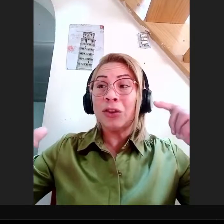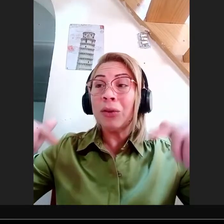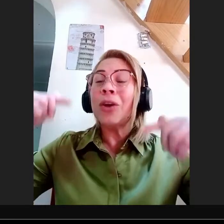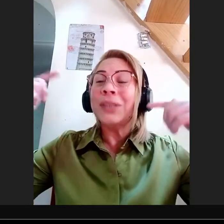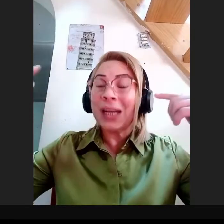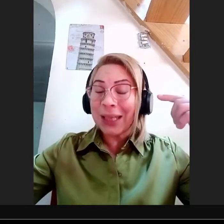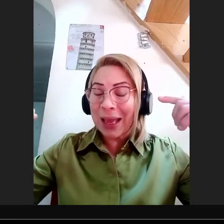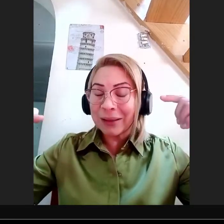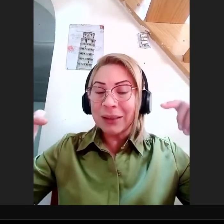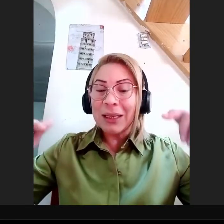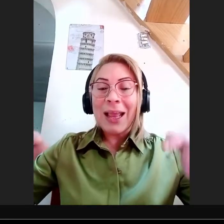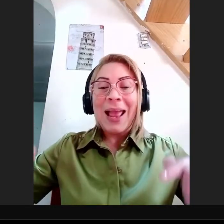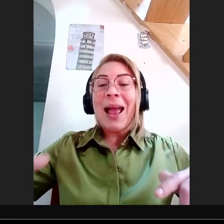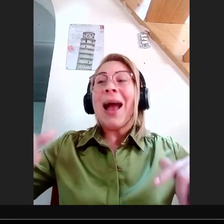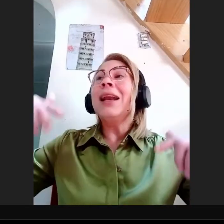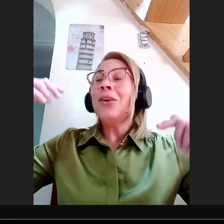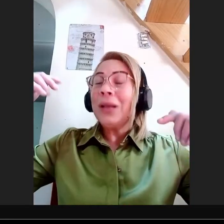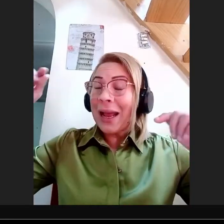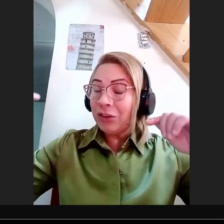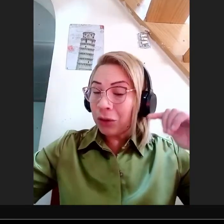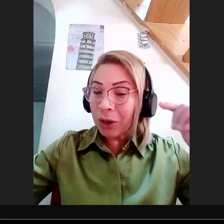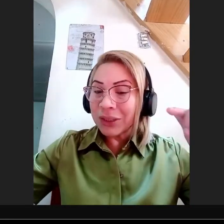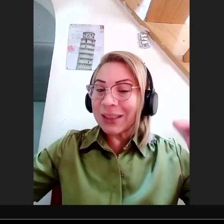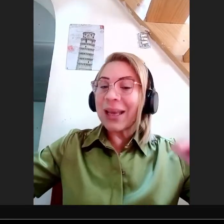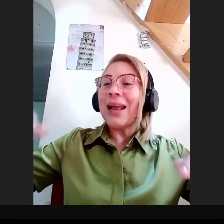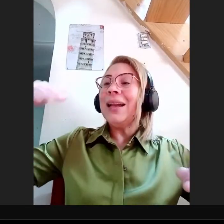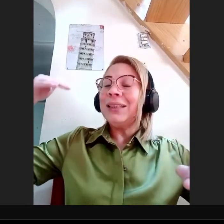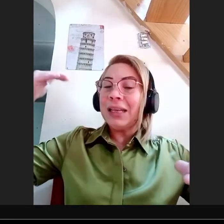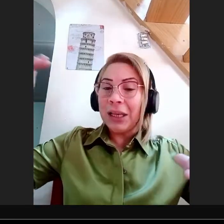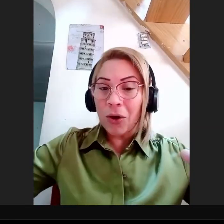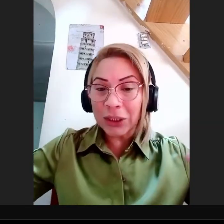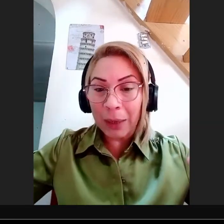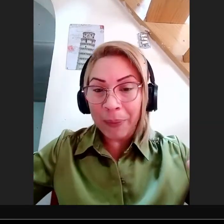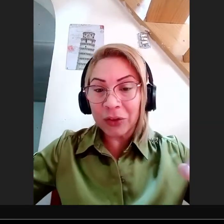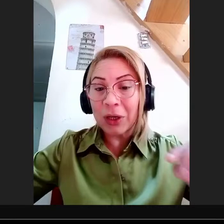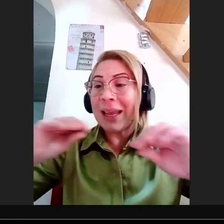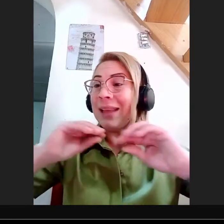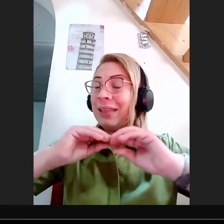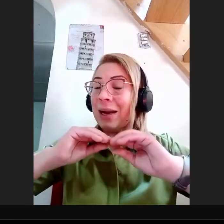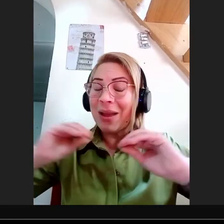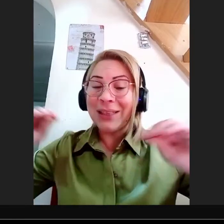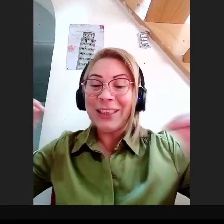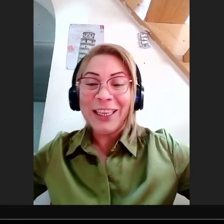case because everyone is getting used to outsource personnel,